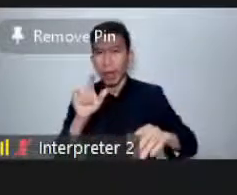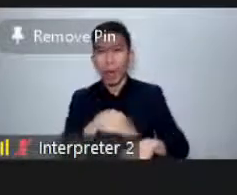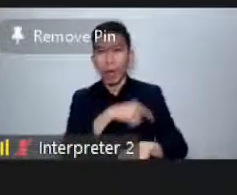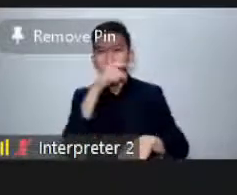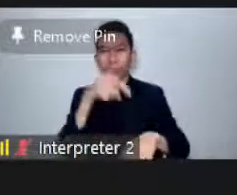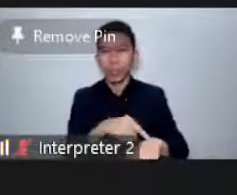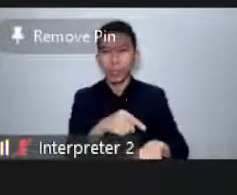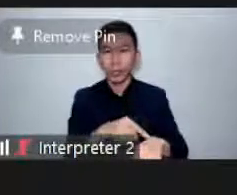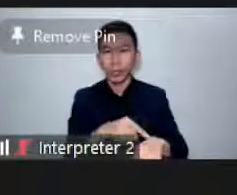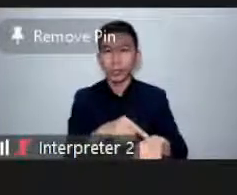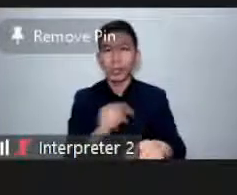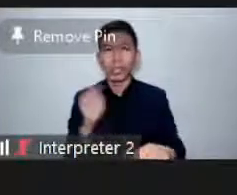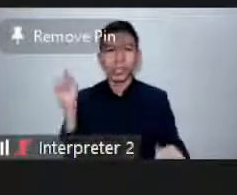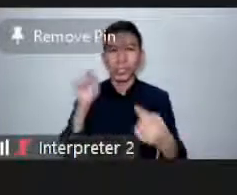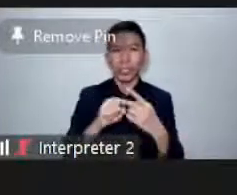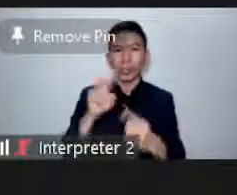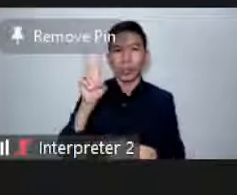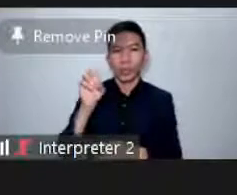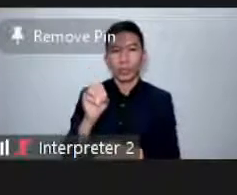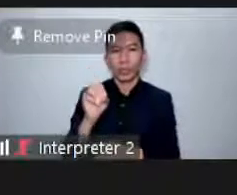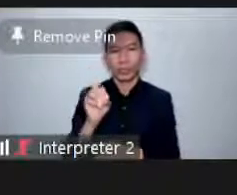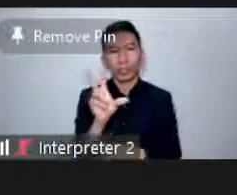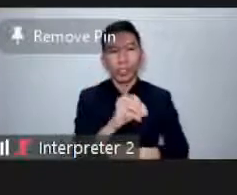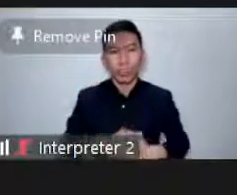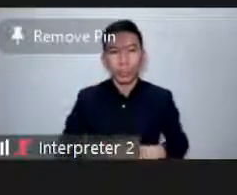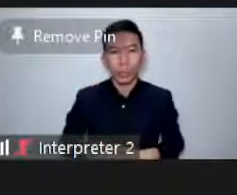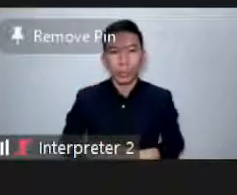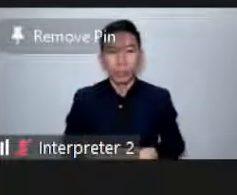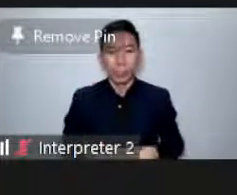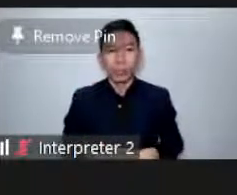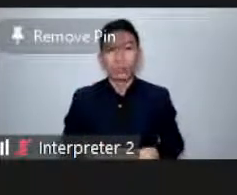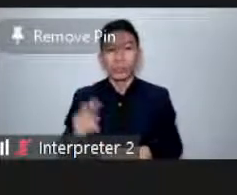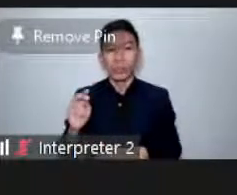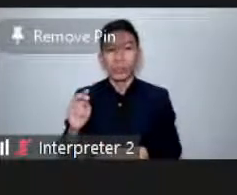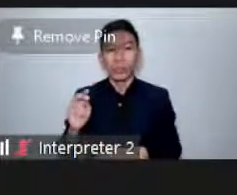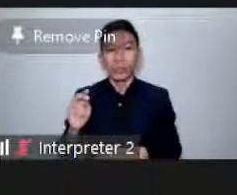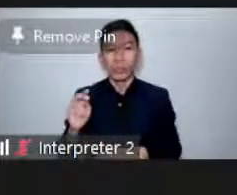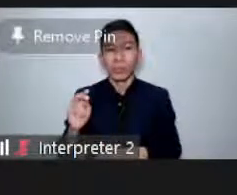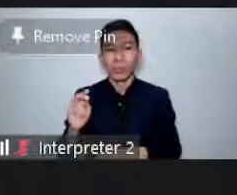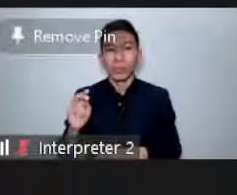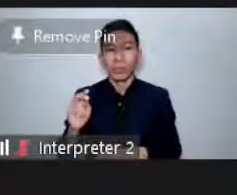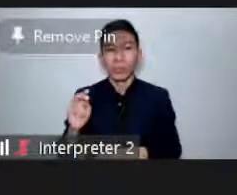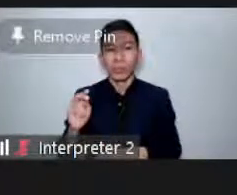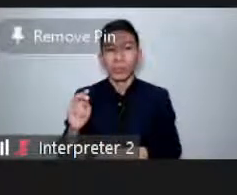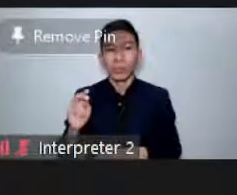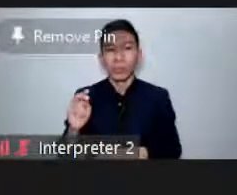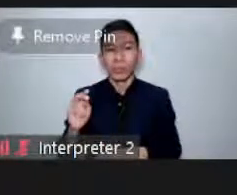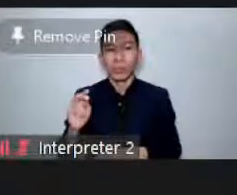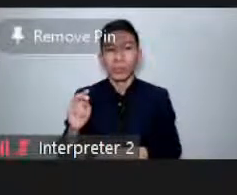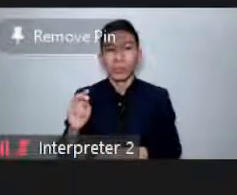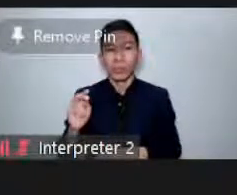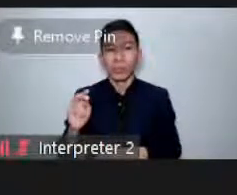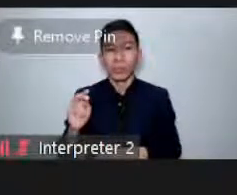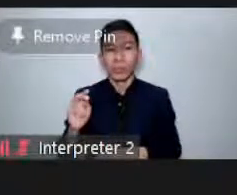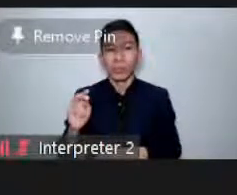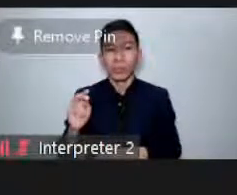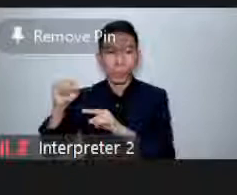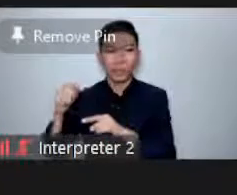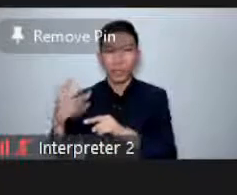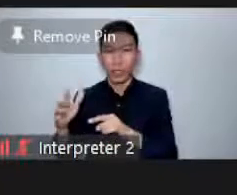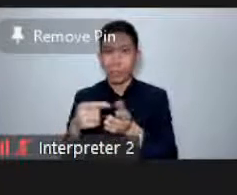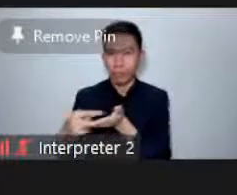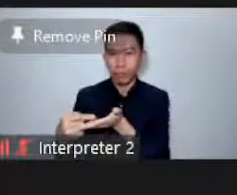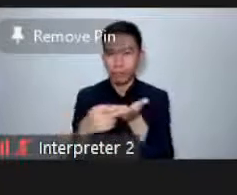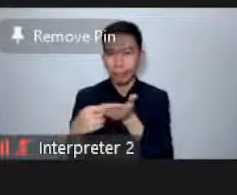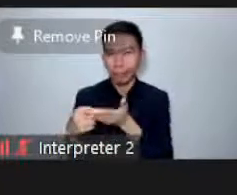The National Integrated Cancer Control Council has already conducted 4 meetings and various urgent and important matters